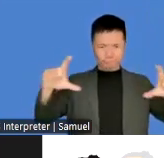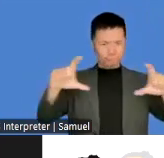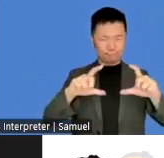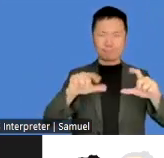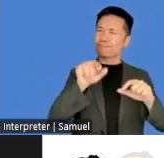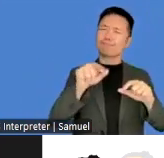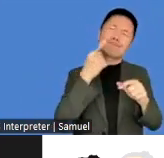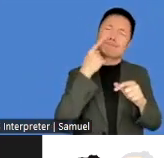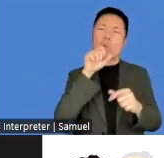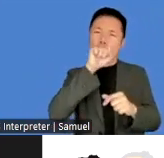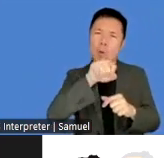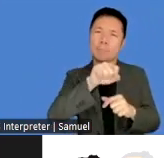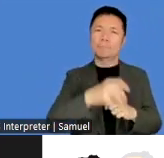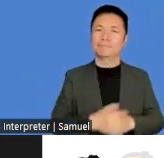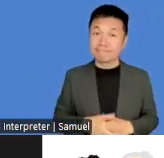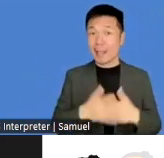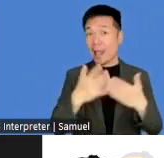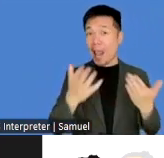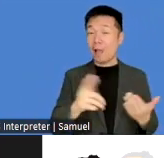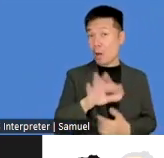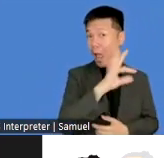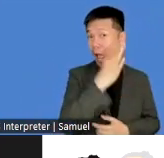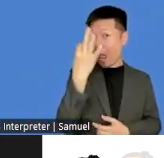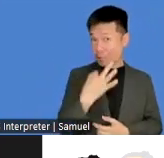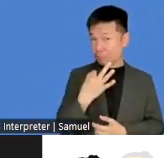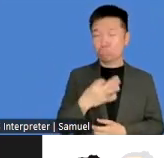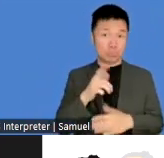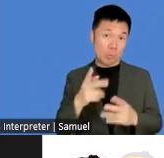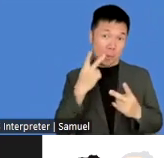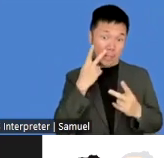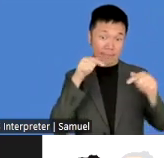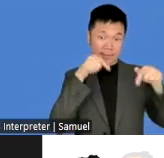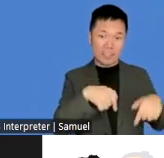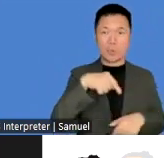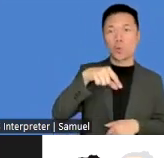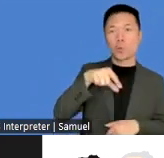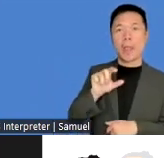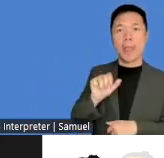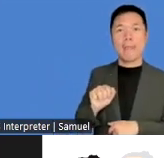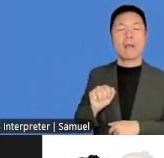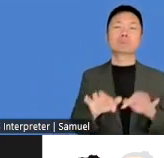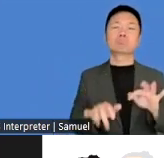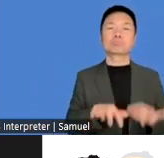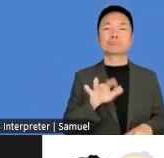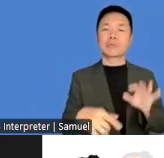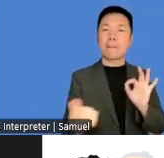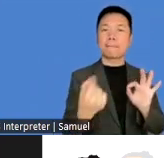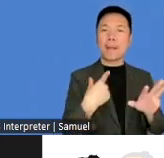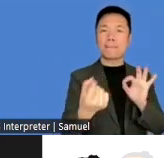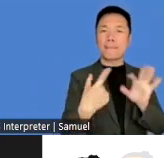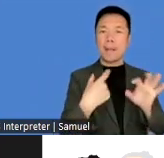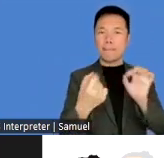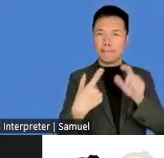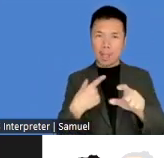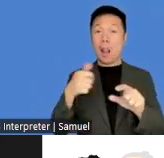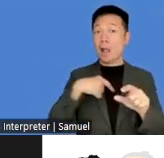in order to ask questions, just take a note that we do have a question and answer session towards the end of the webinar.